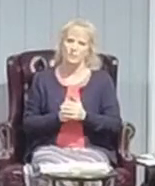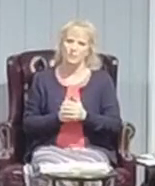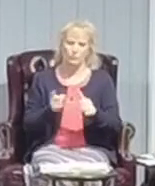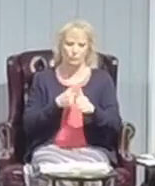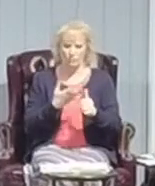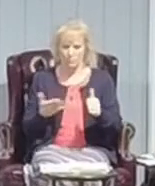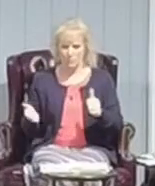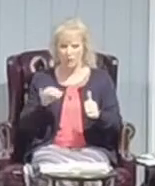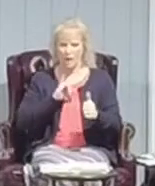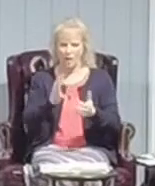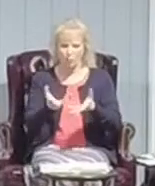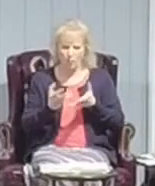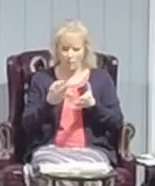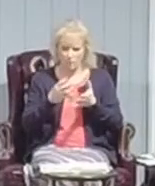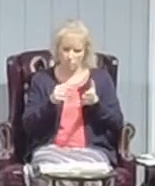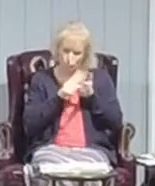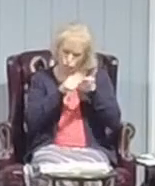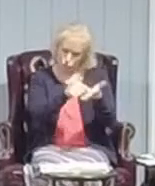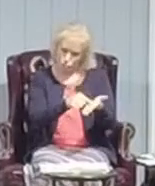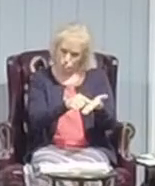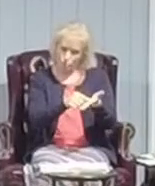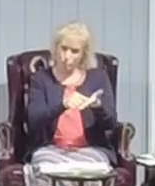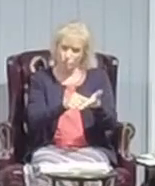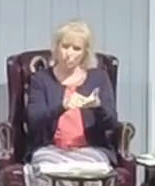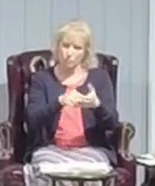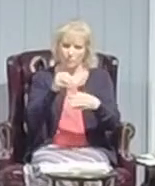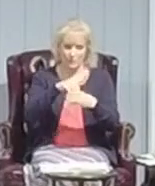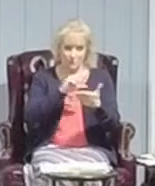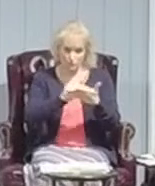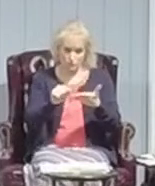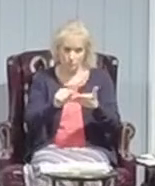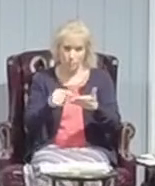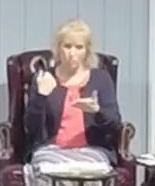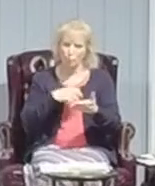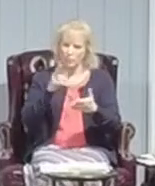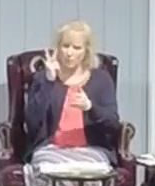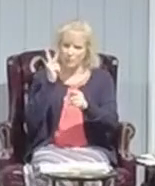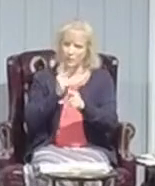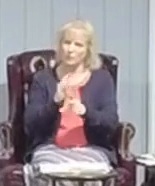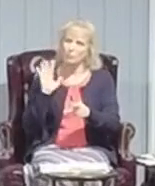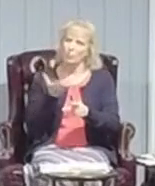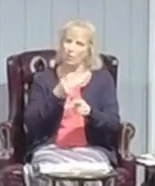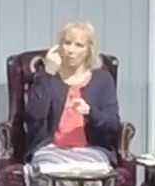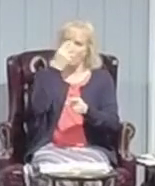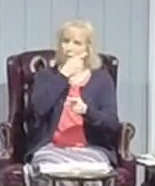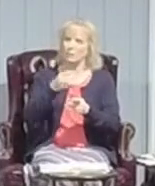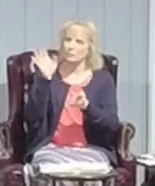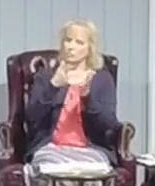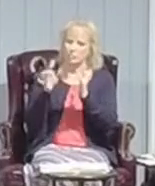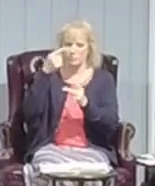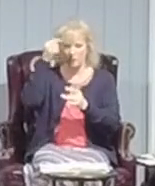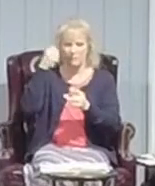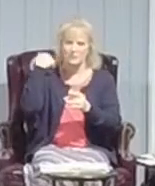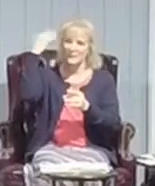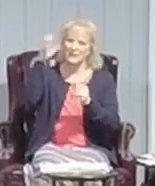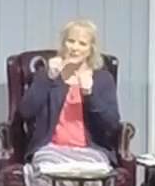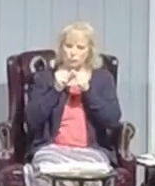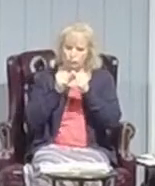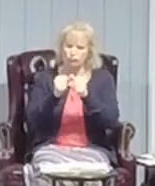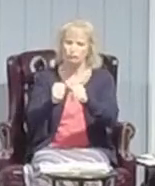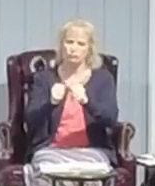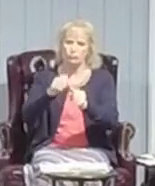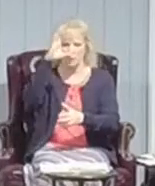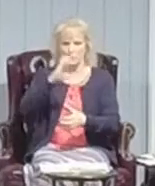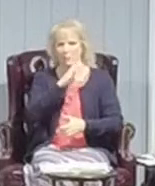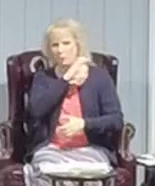this verse, we're to keep our eyes on Jesus because he endured the cross. Looking unto Jesus, the